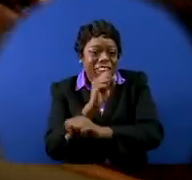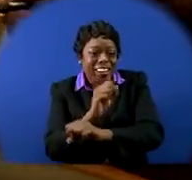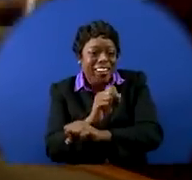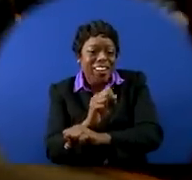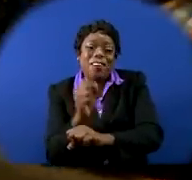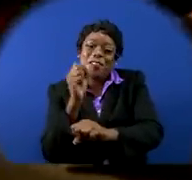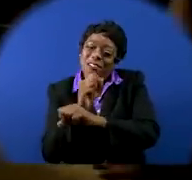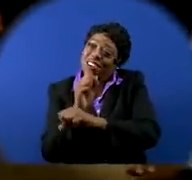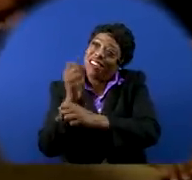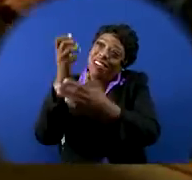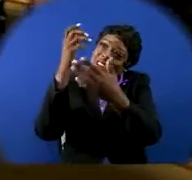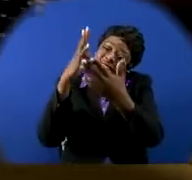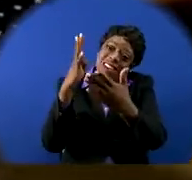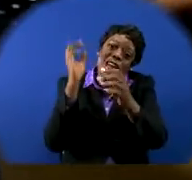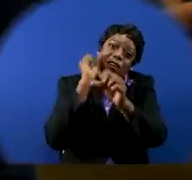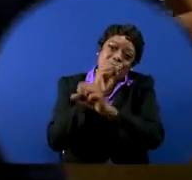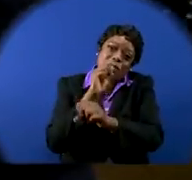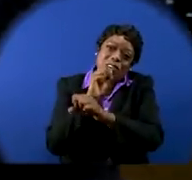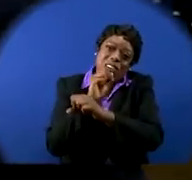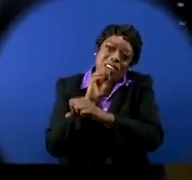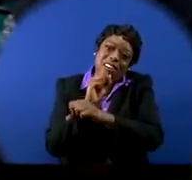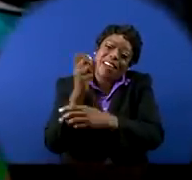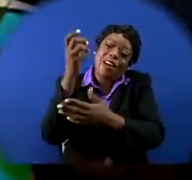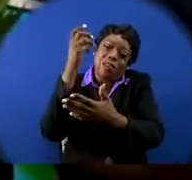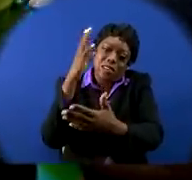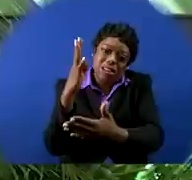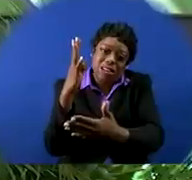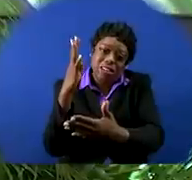out. Work it out.